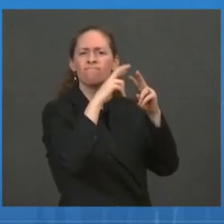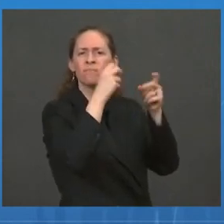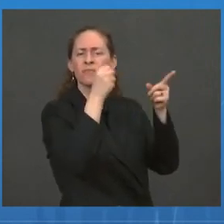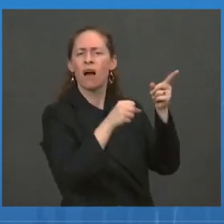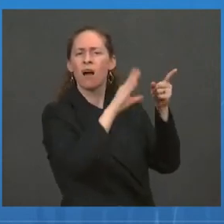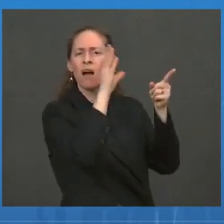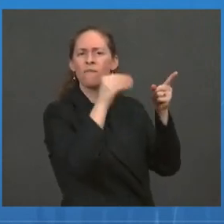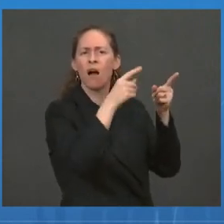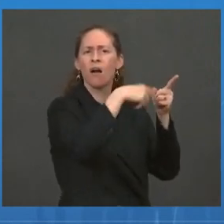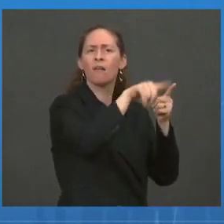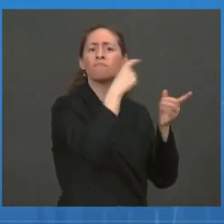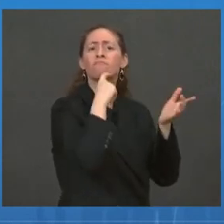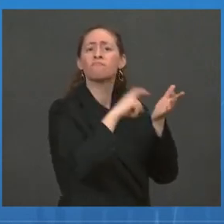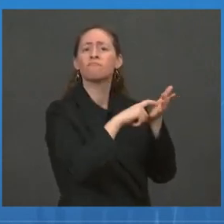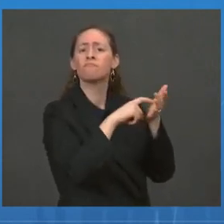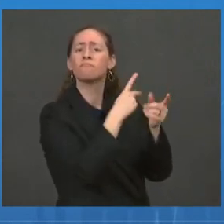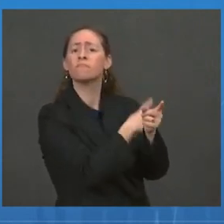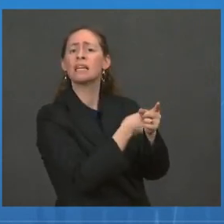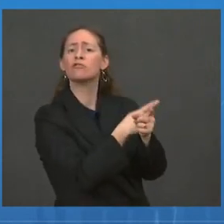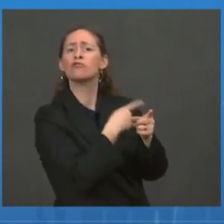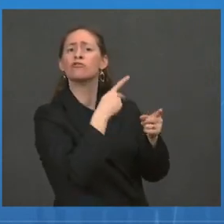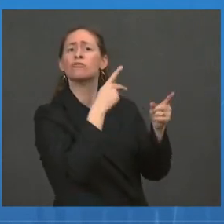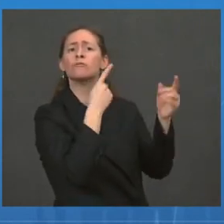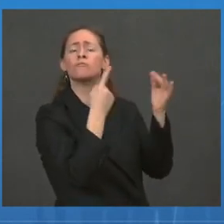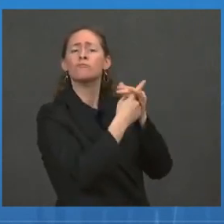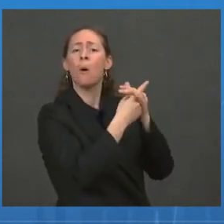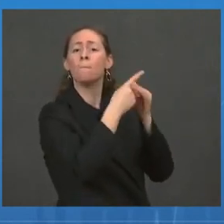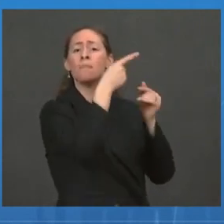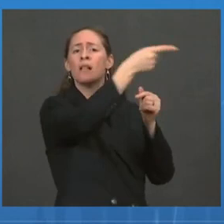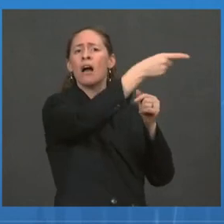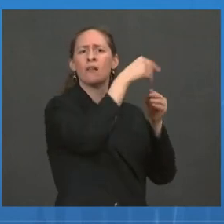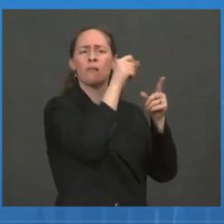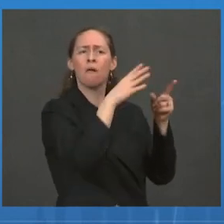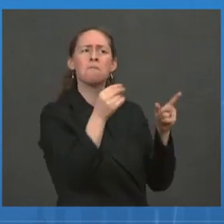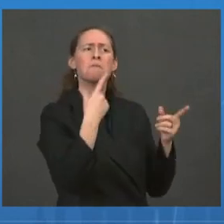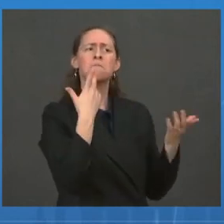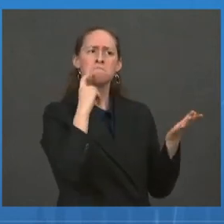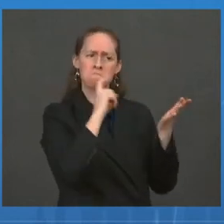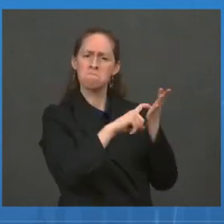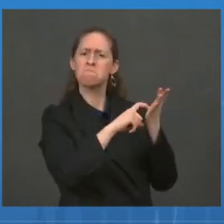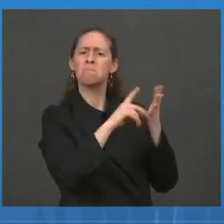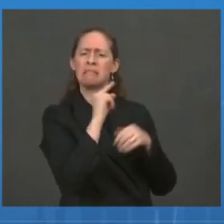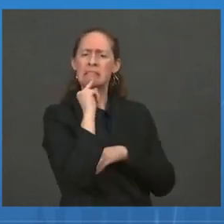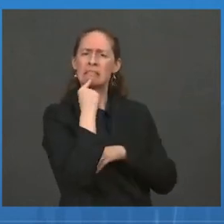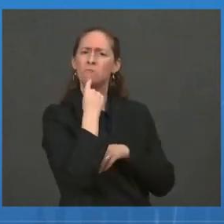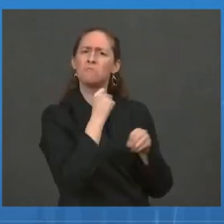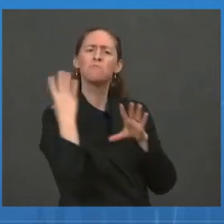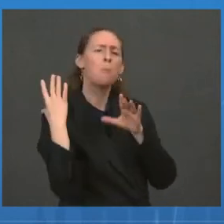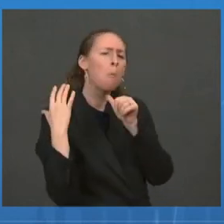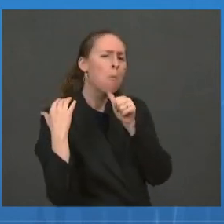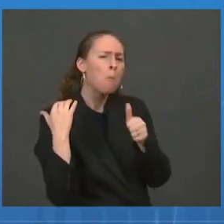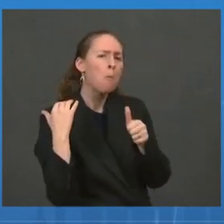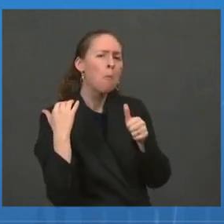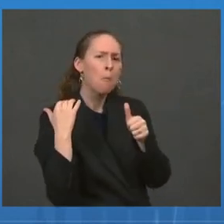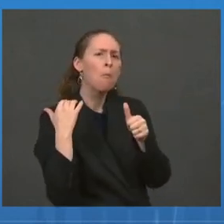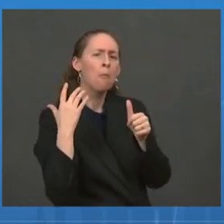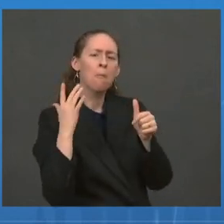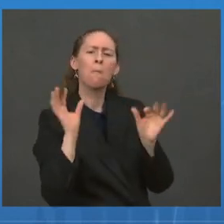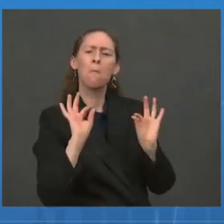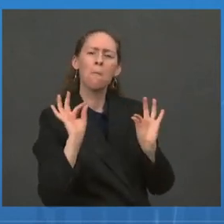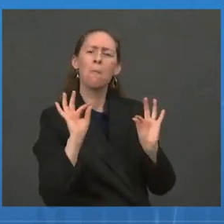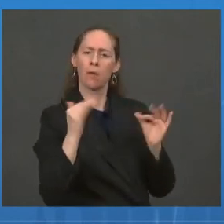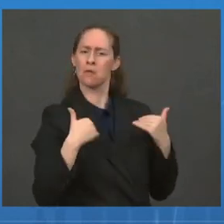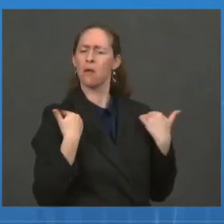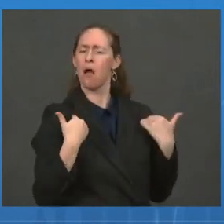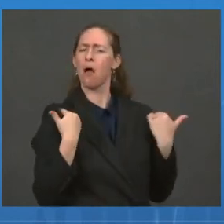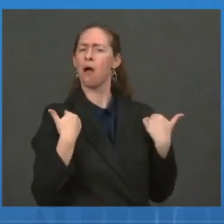illness but you said quite correctly most of those are among younger individuals we believe that it is too soon to tell of what the